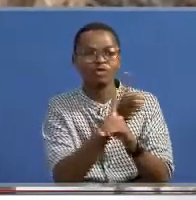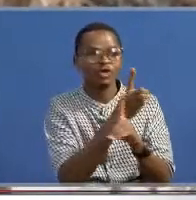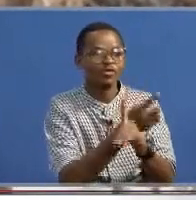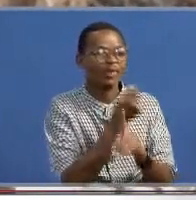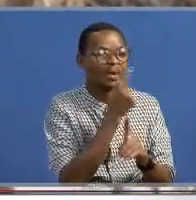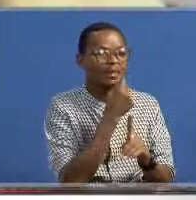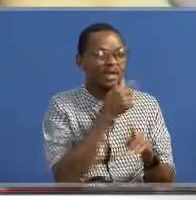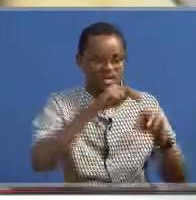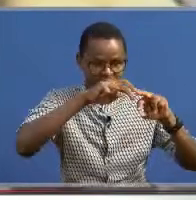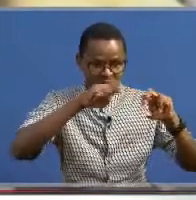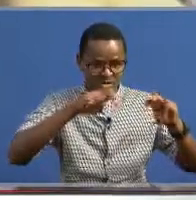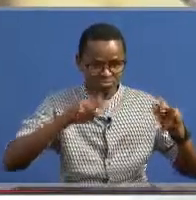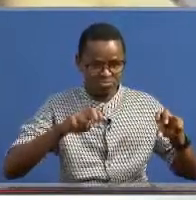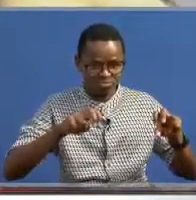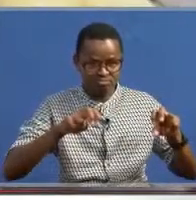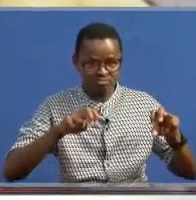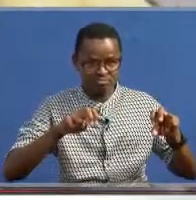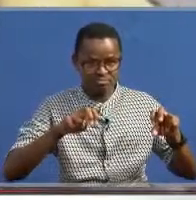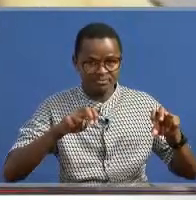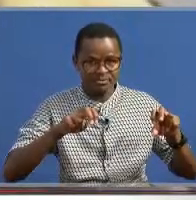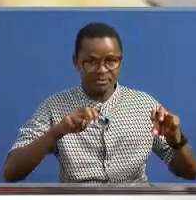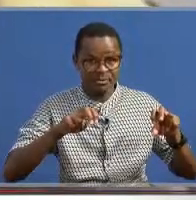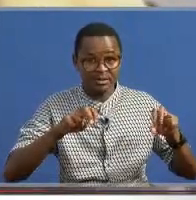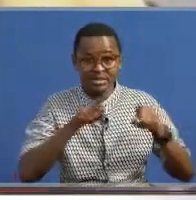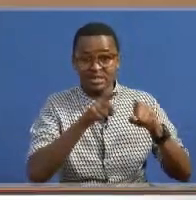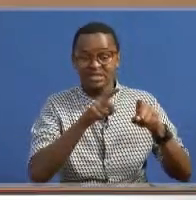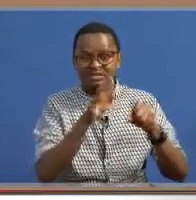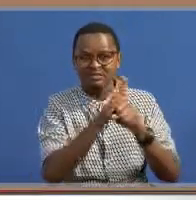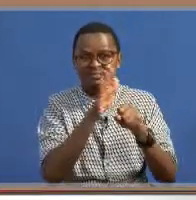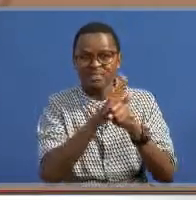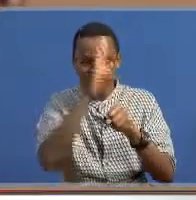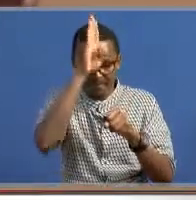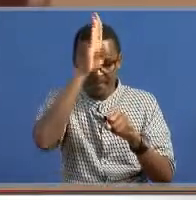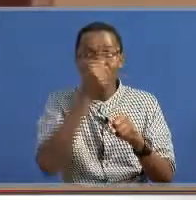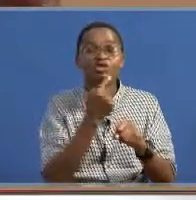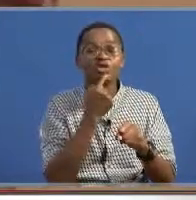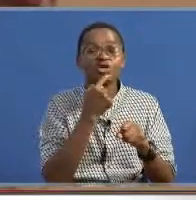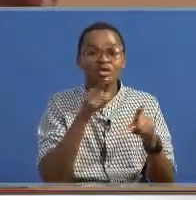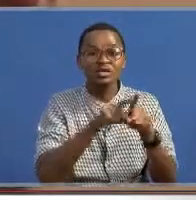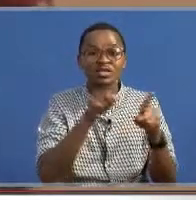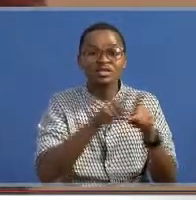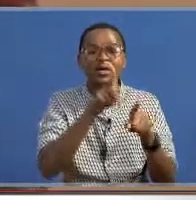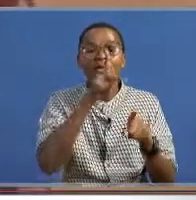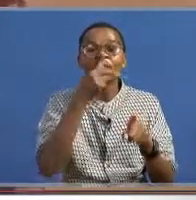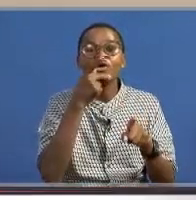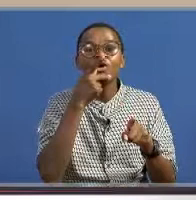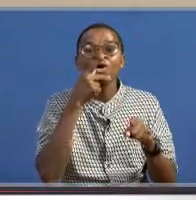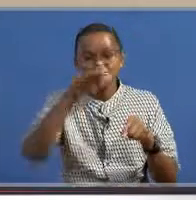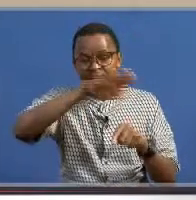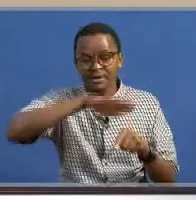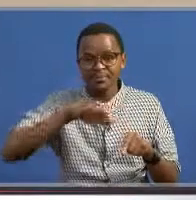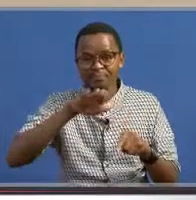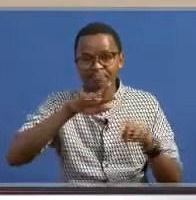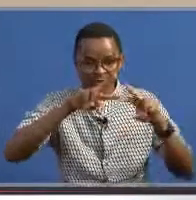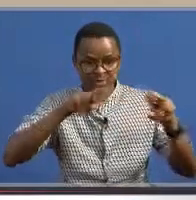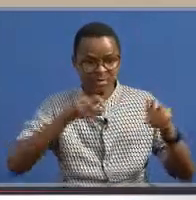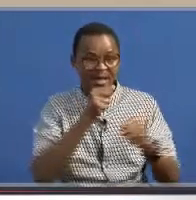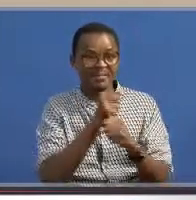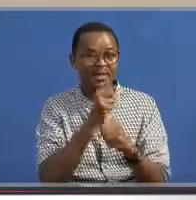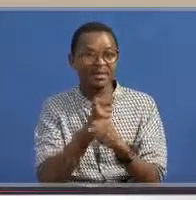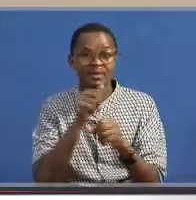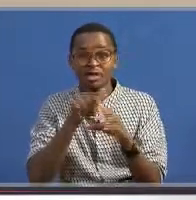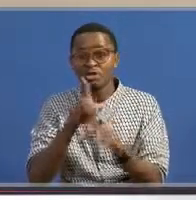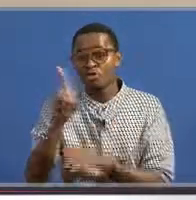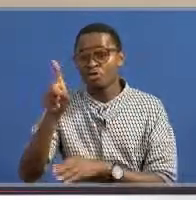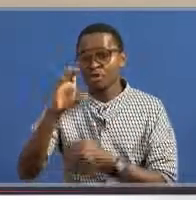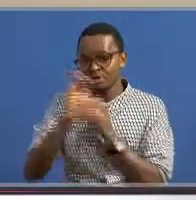medical researches in the country, a high prevalence is in Baringo, Turkana, and West Pokot regions. From the research that has been done in